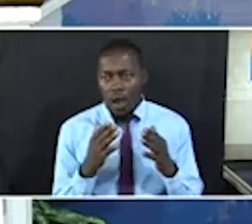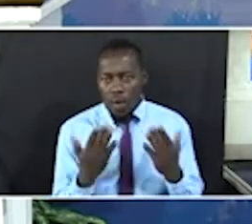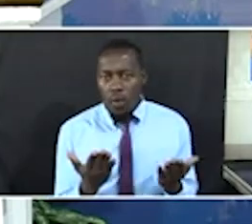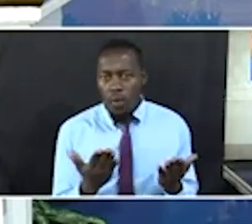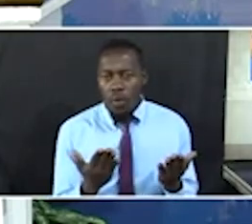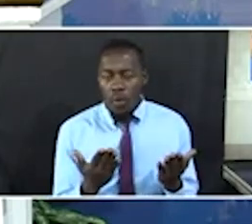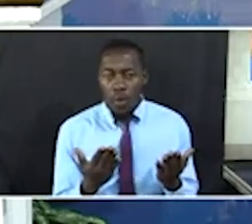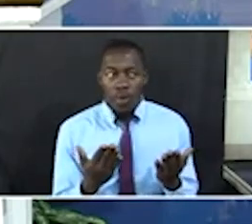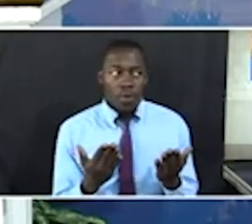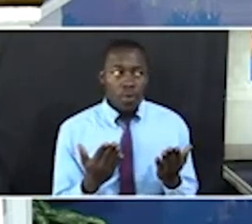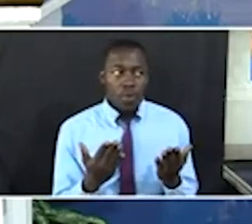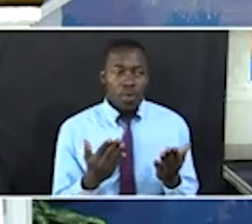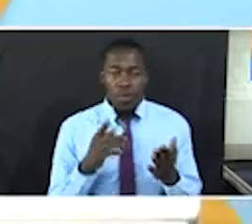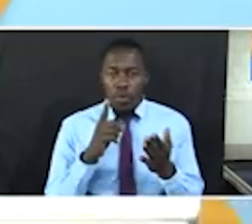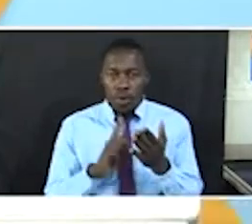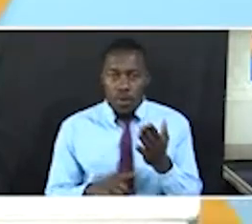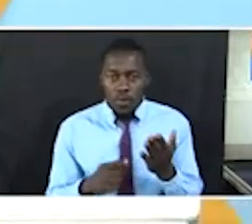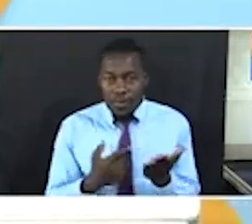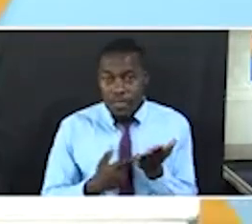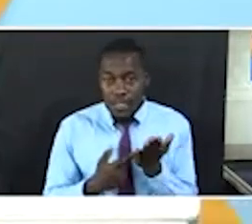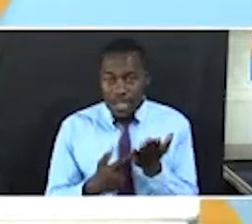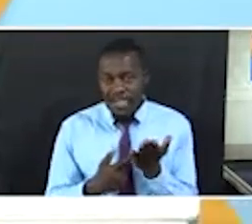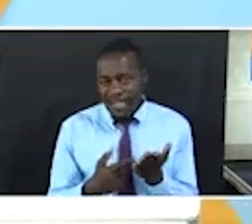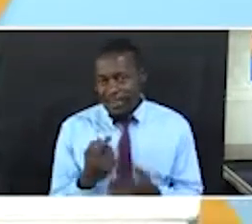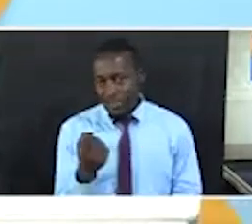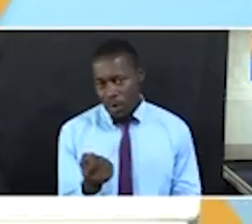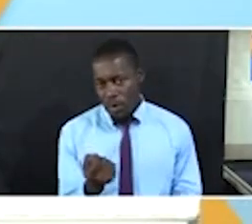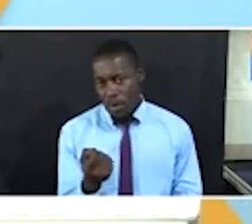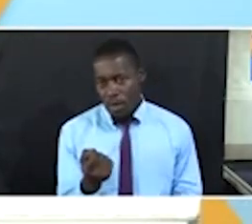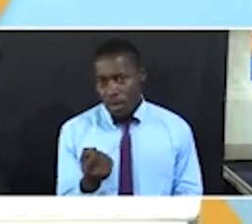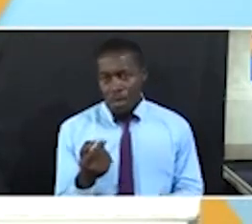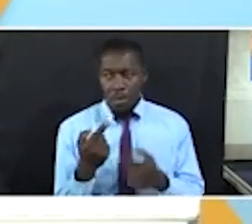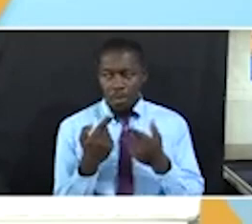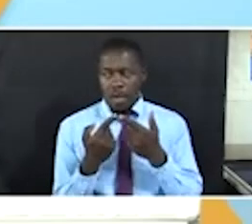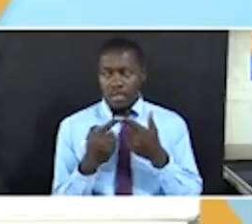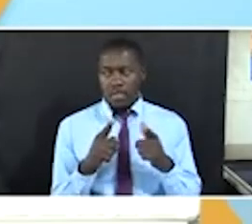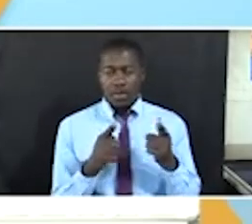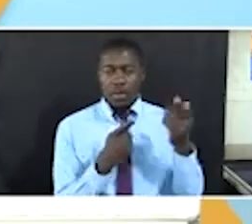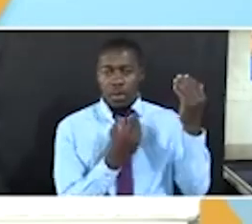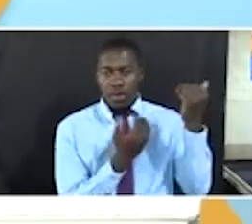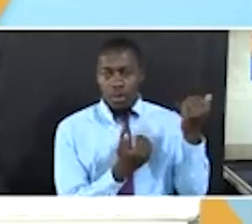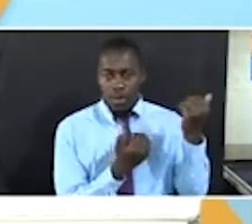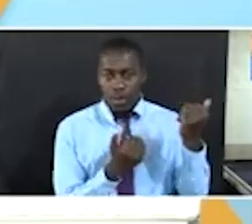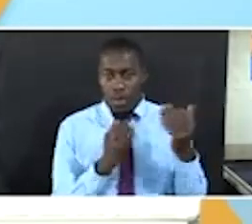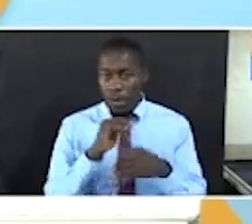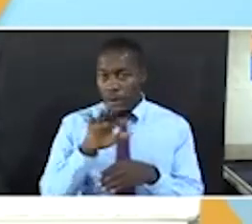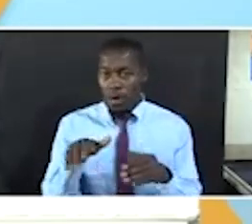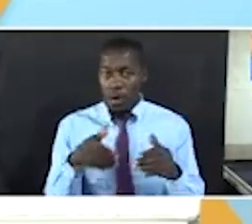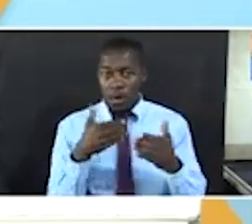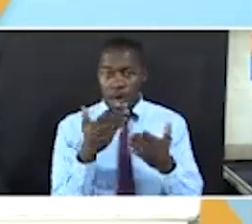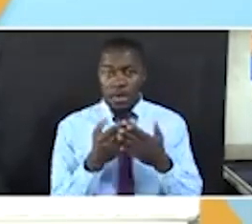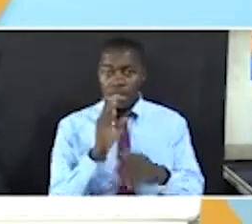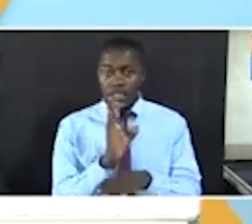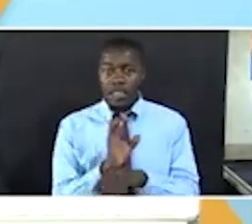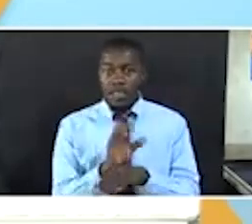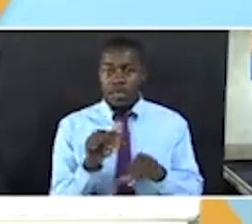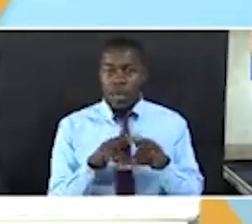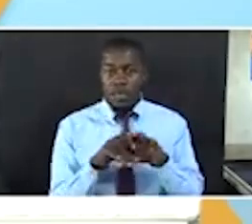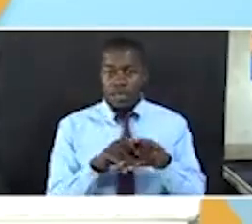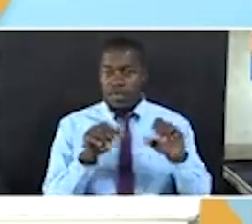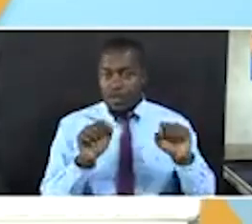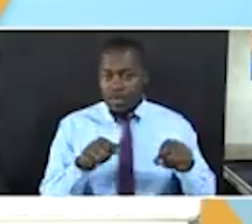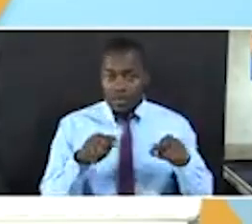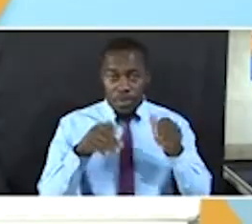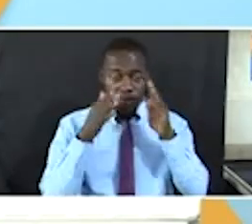whatever which I've said is just little. We are going to record this, then the church will have a look of